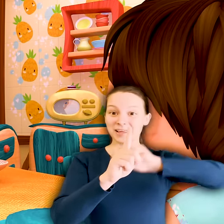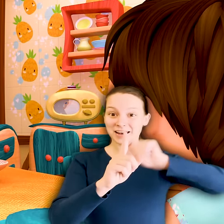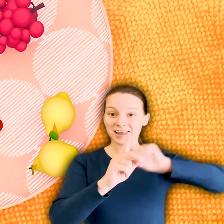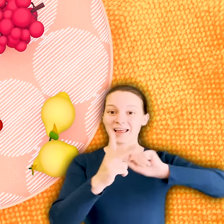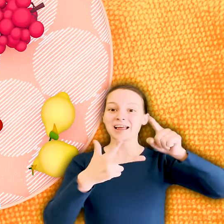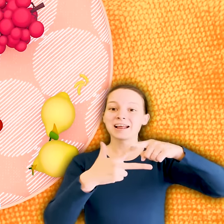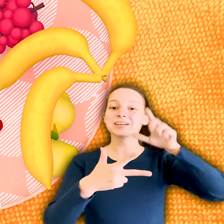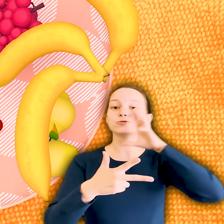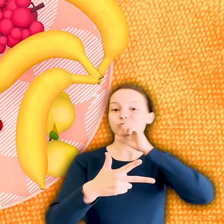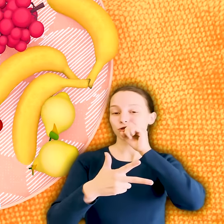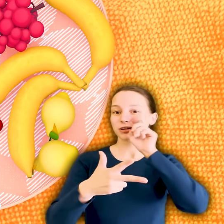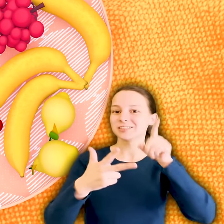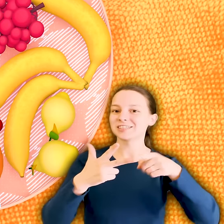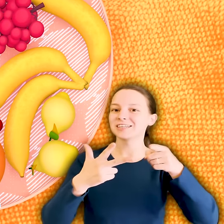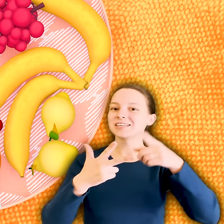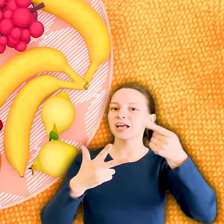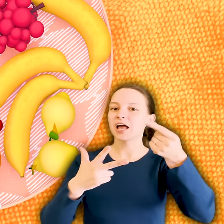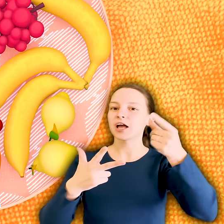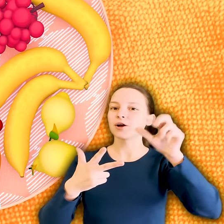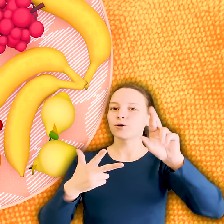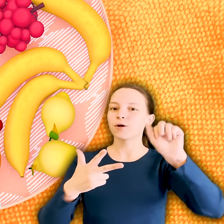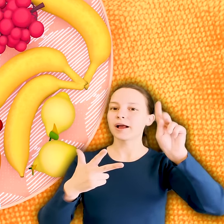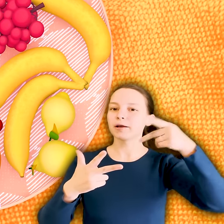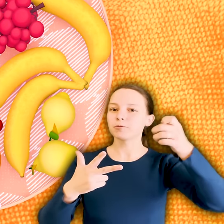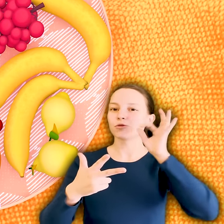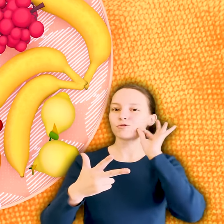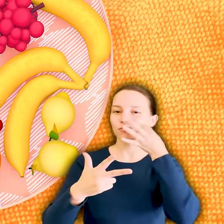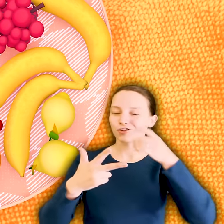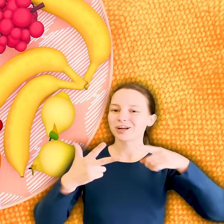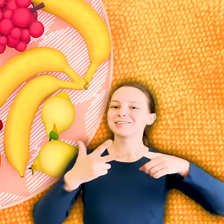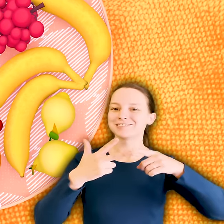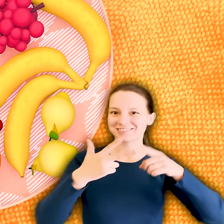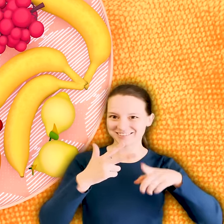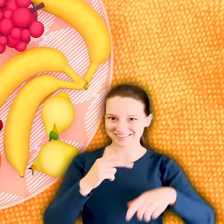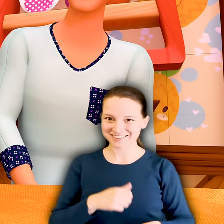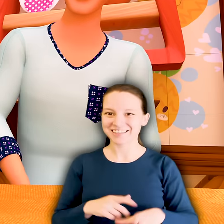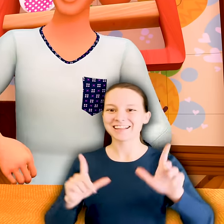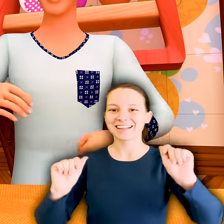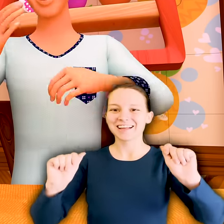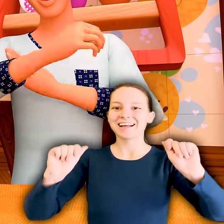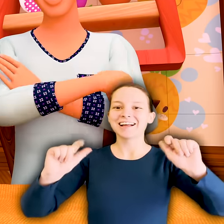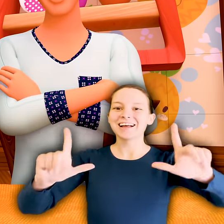fruit bananas oranges or grapefruits